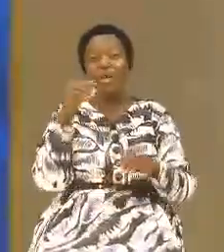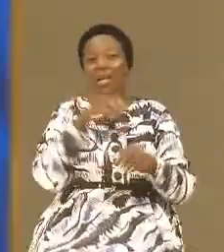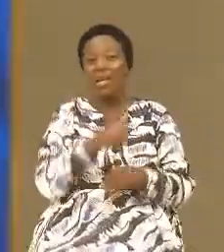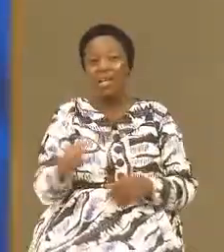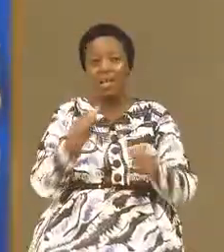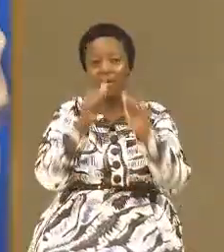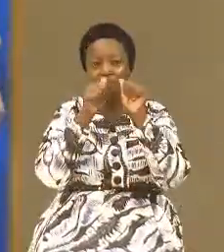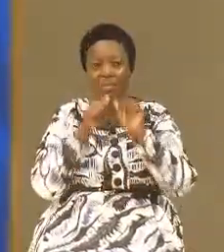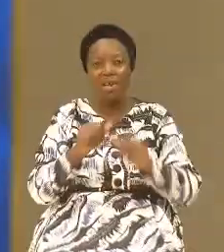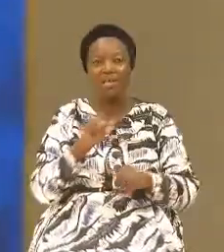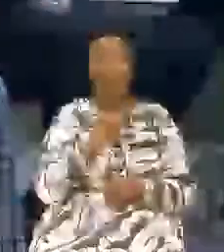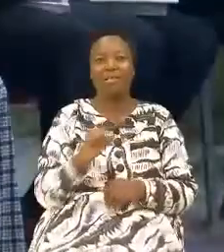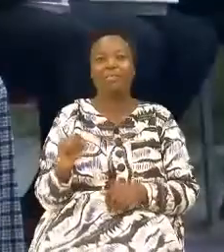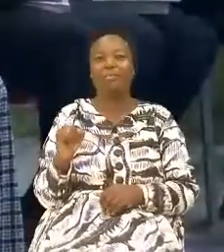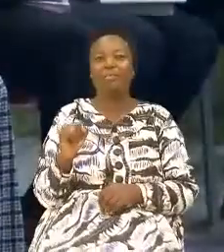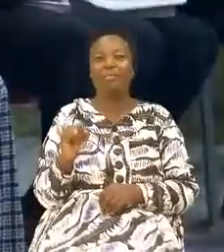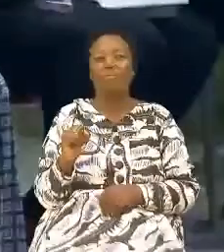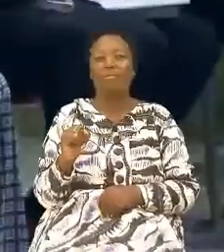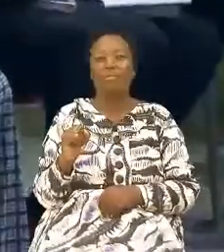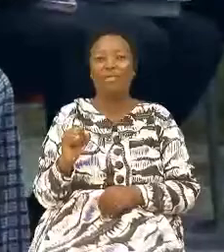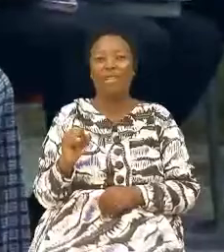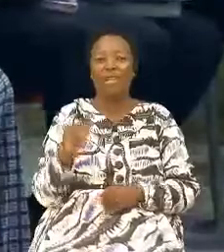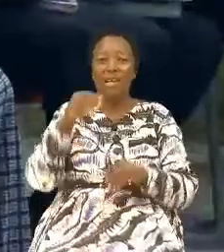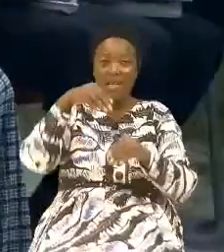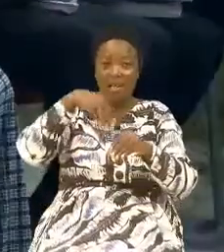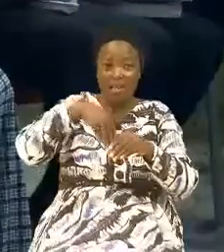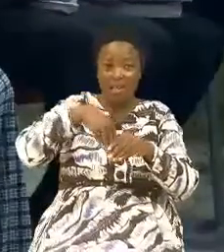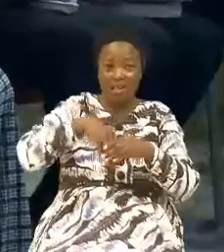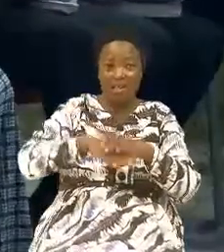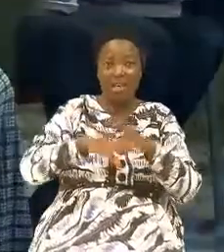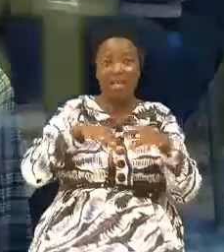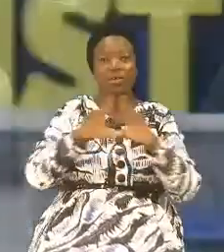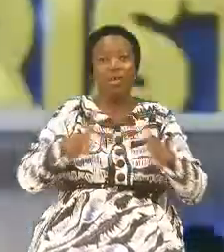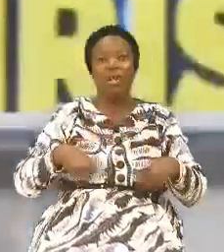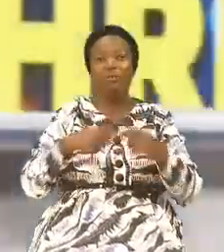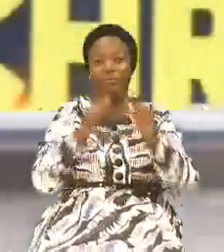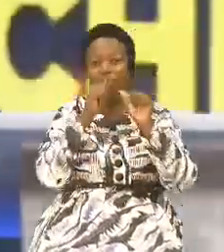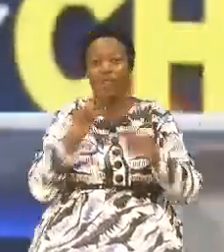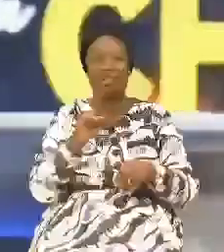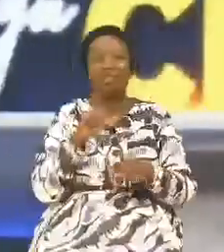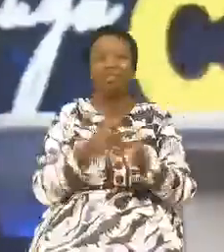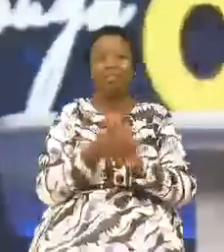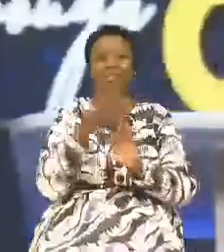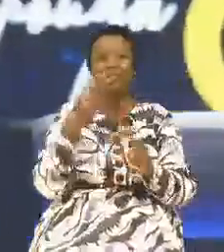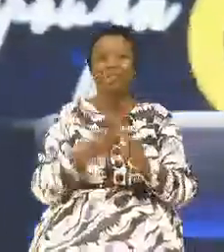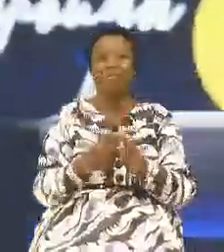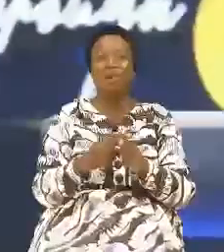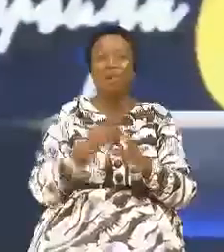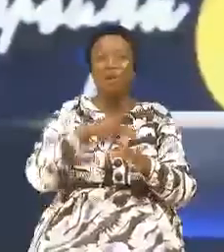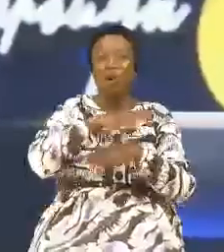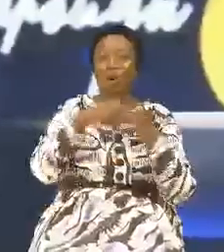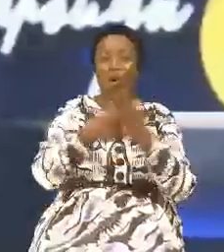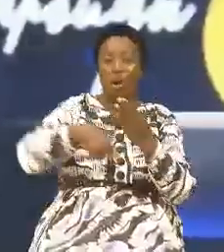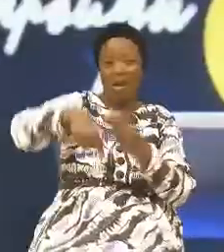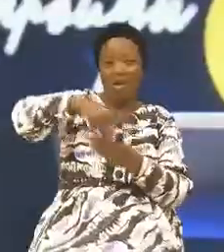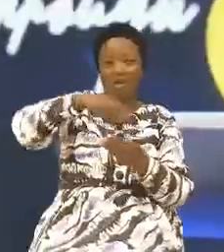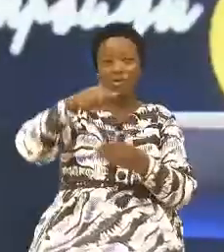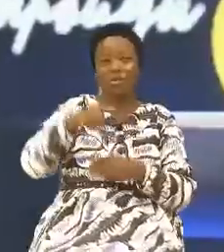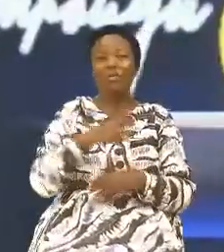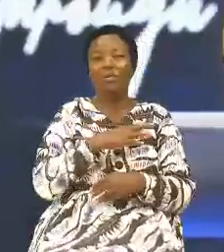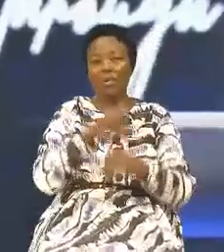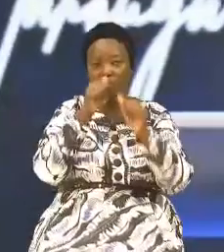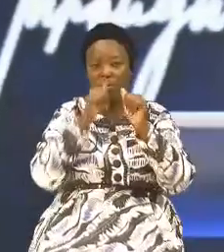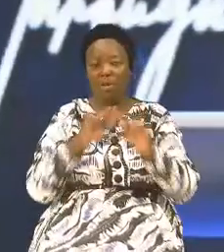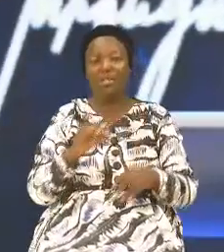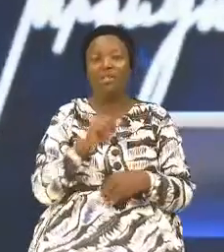blessing. Internal in your life, blessing. All around you, a